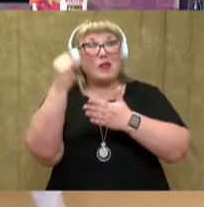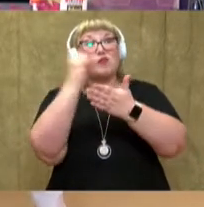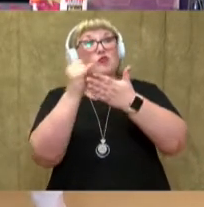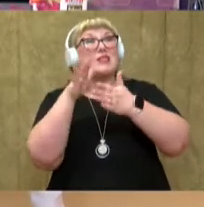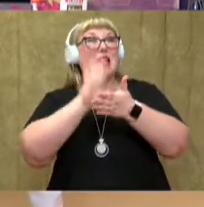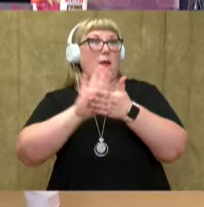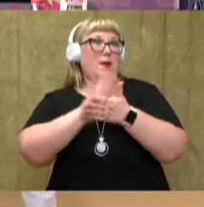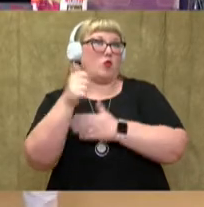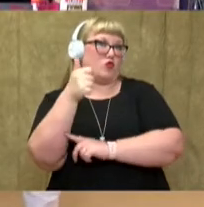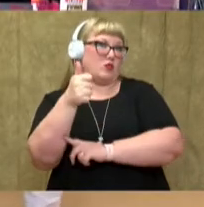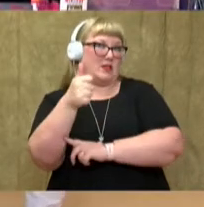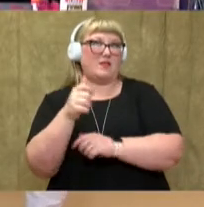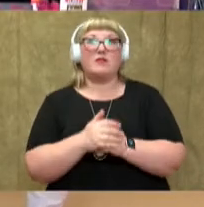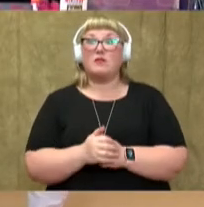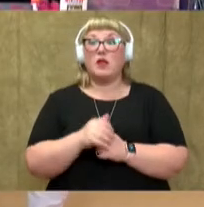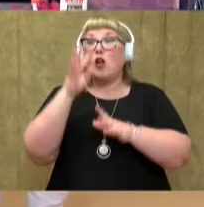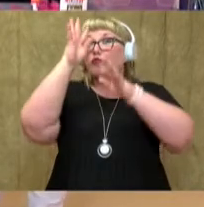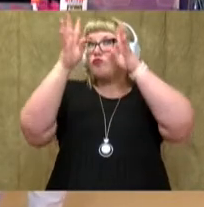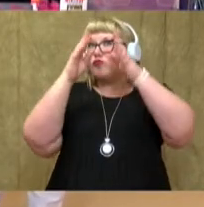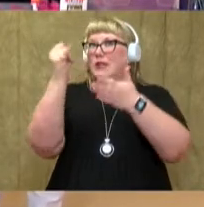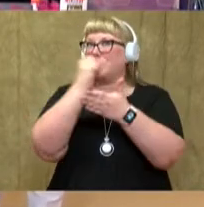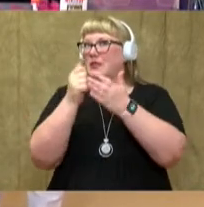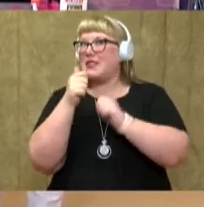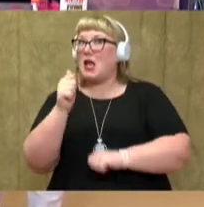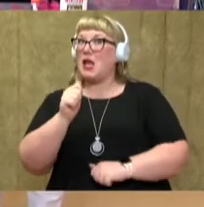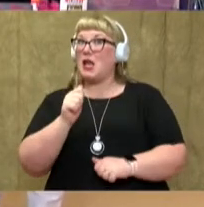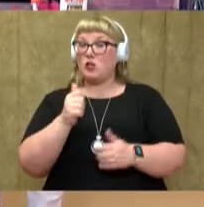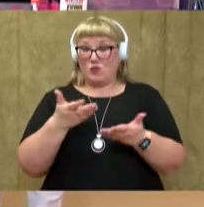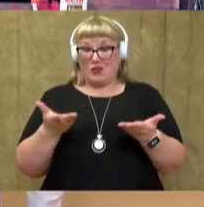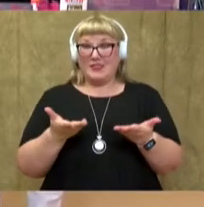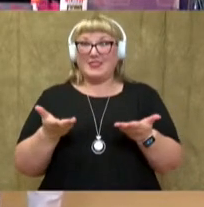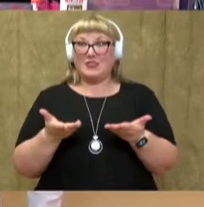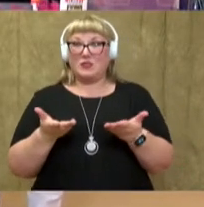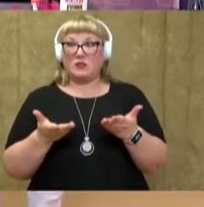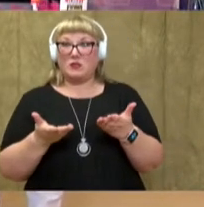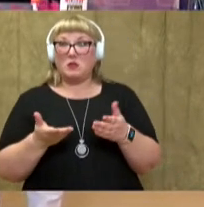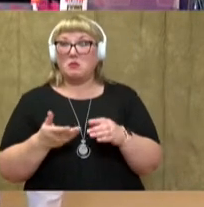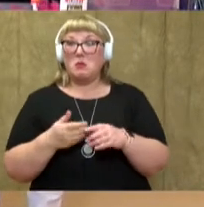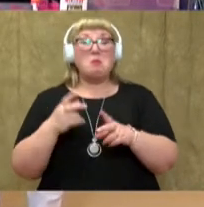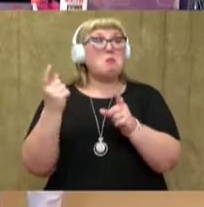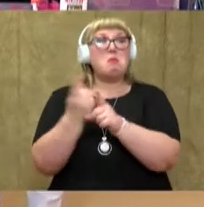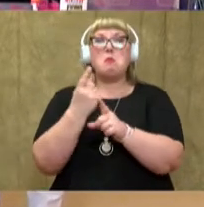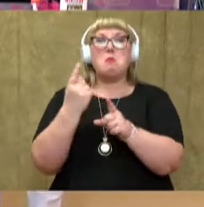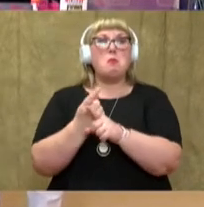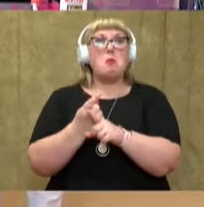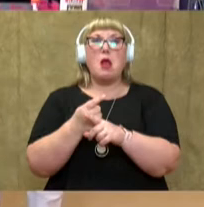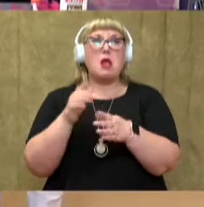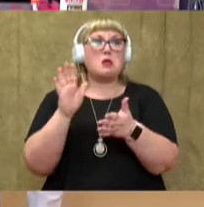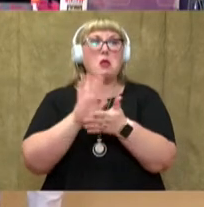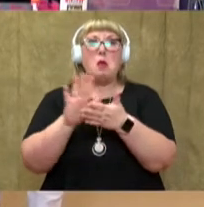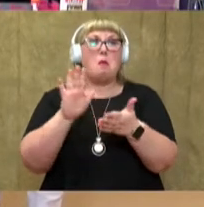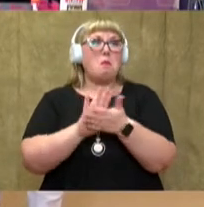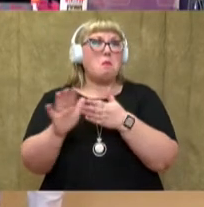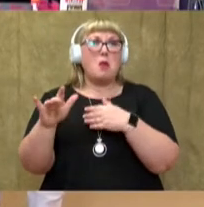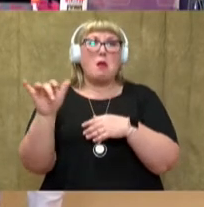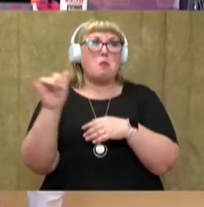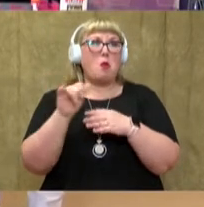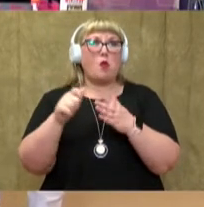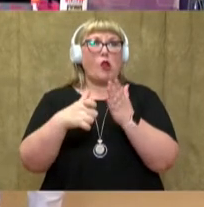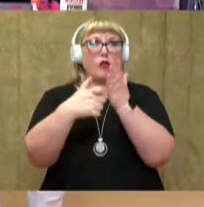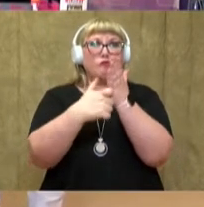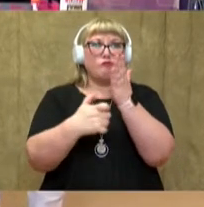paper. So I created some designs right here with just regular loose leaf paper. You can use notebook